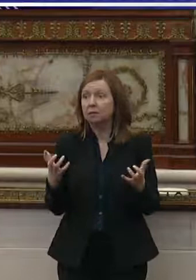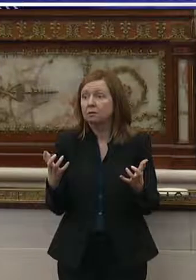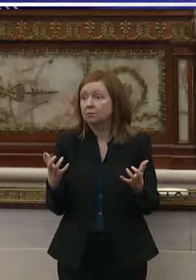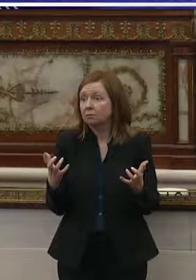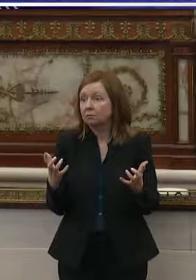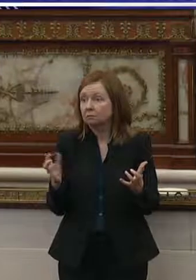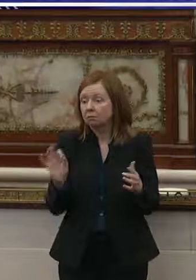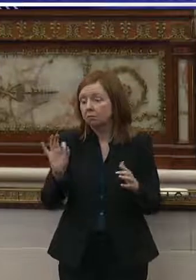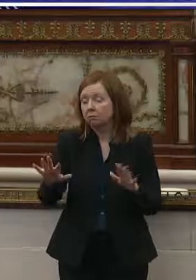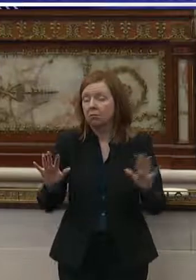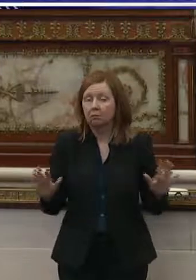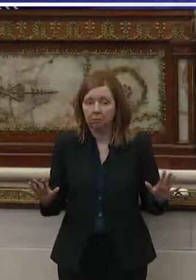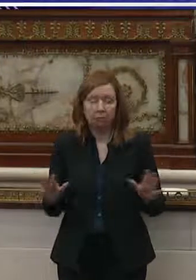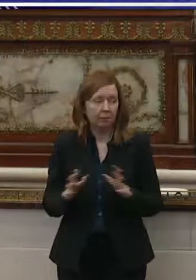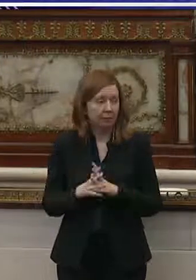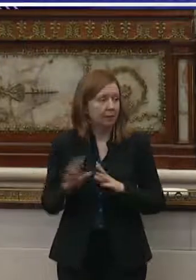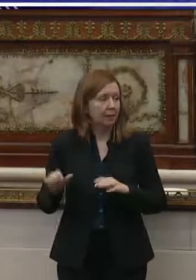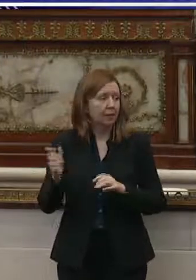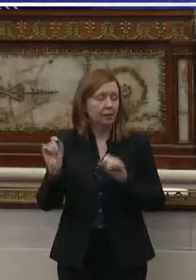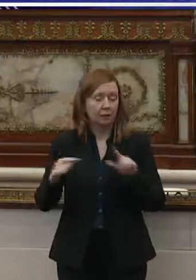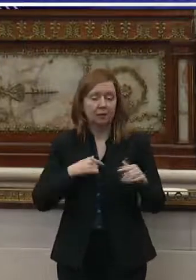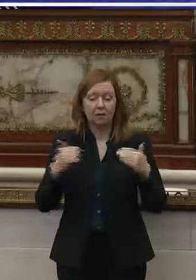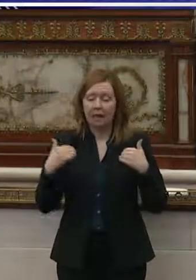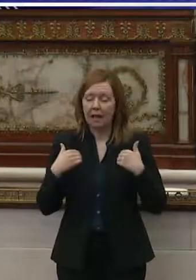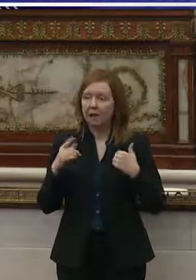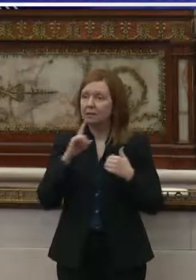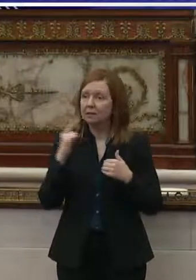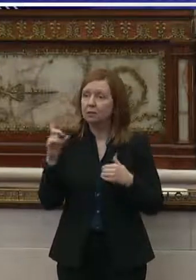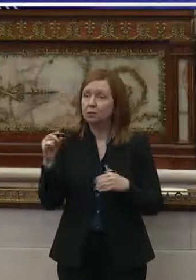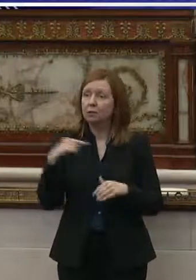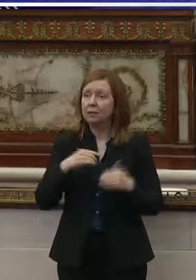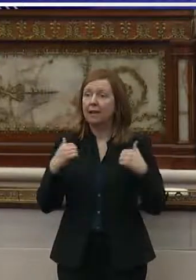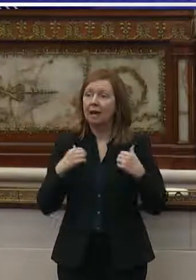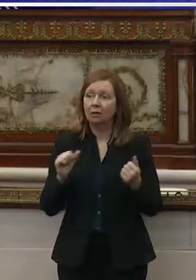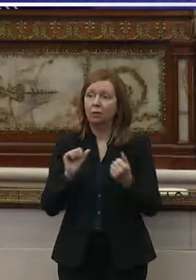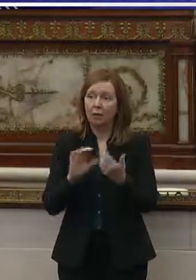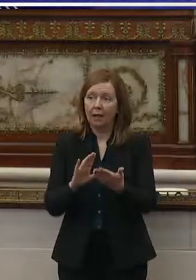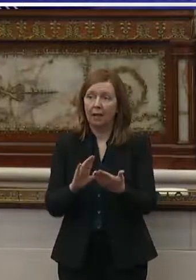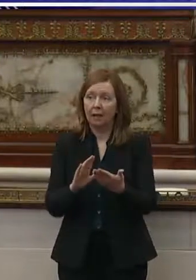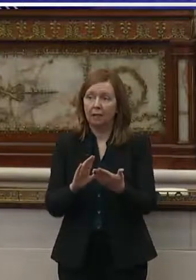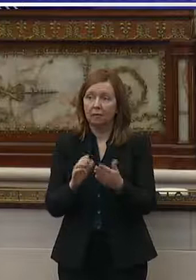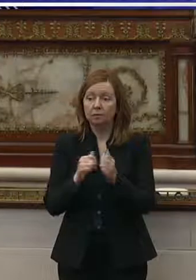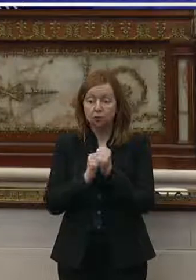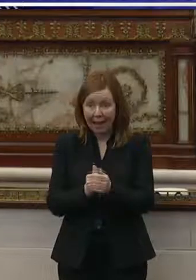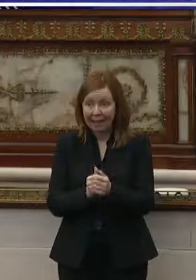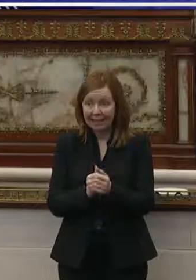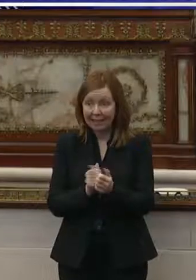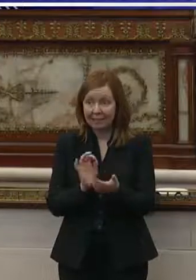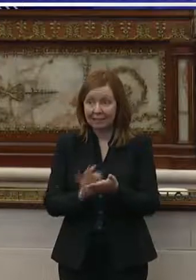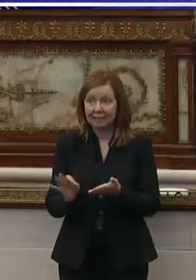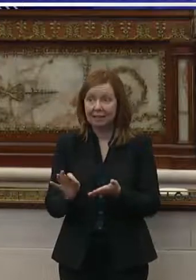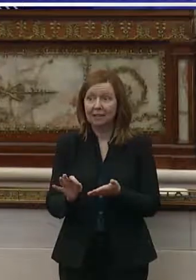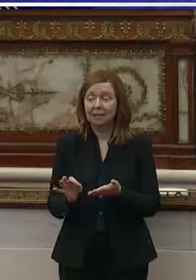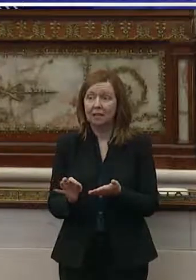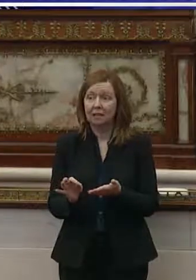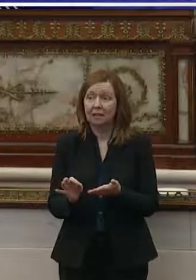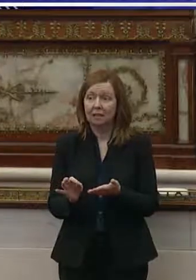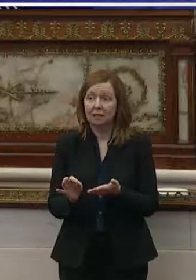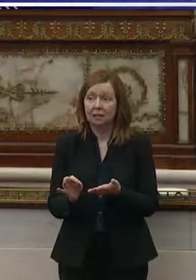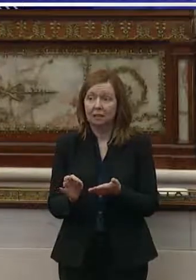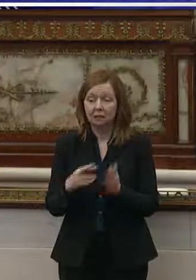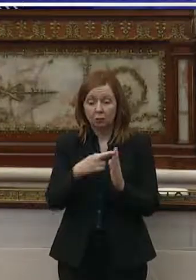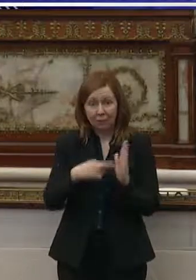the mix. The other question I had, though, is that do we have a way of tracking, from a